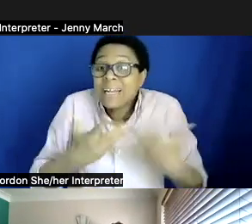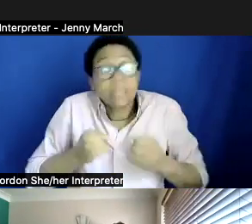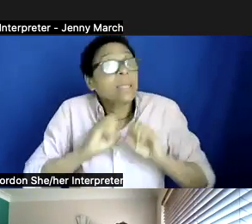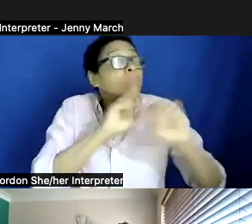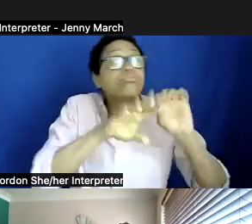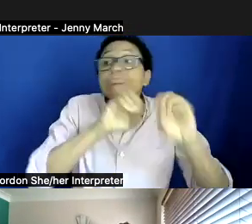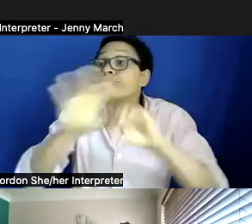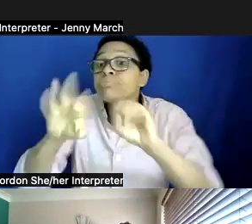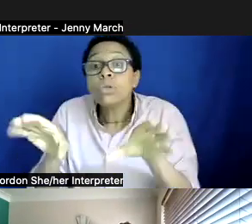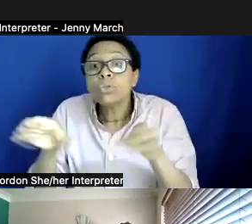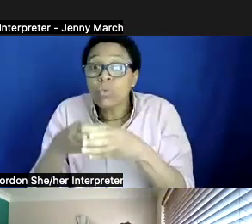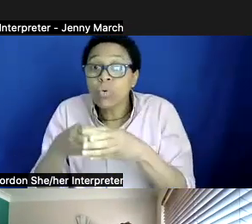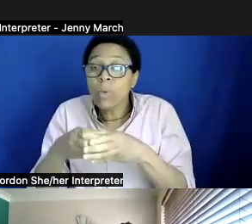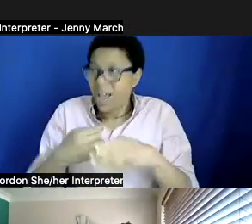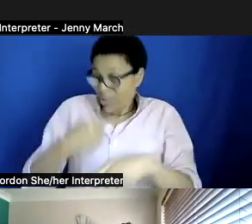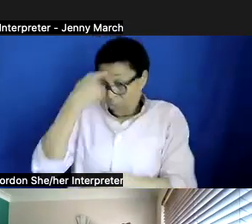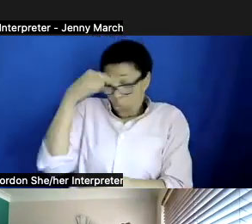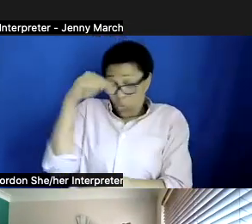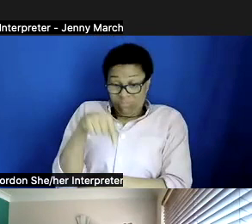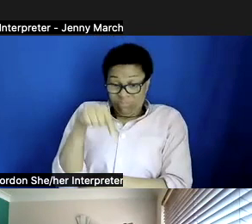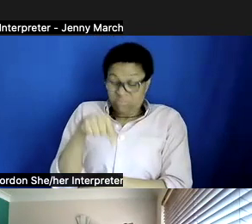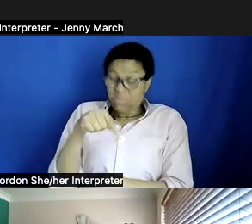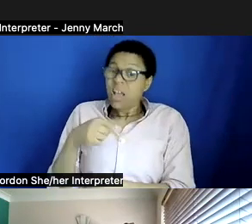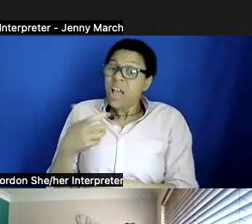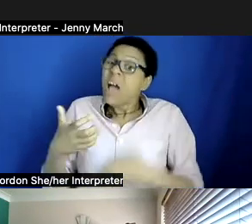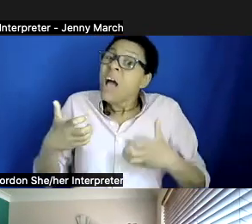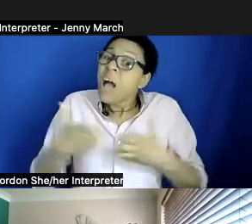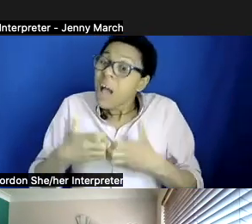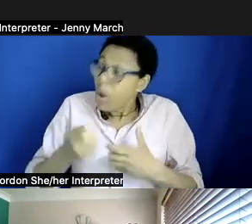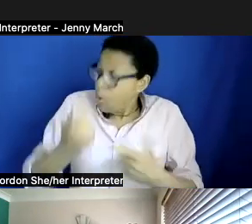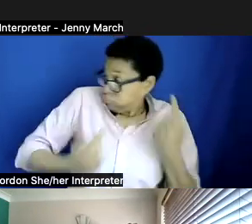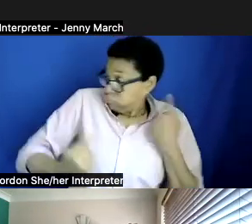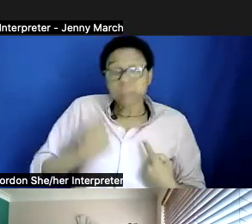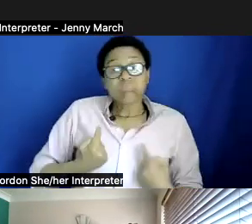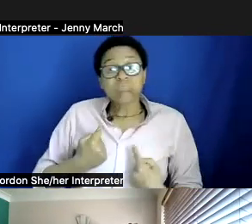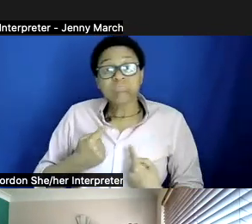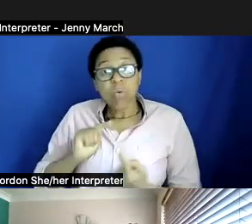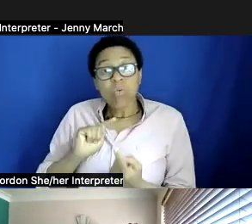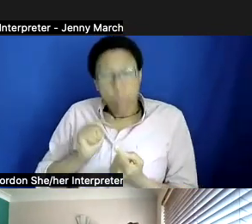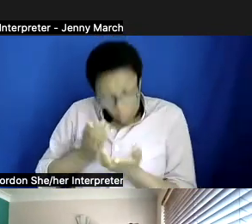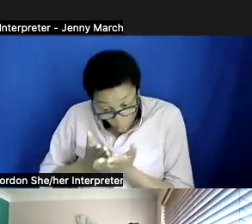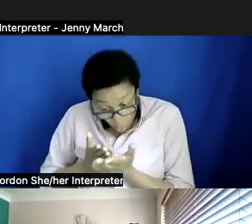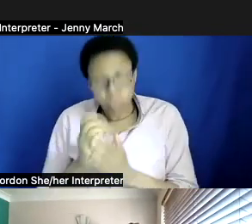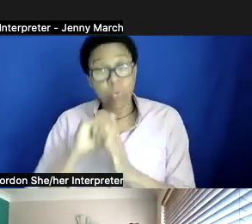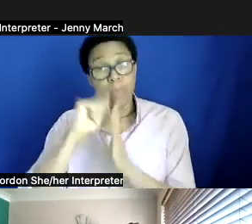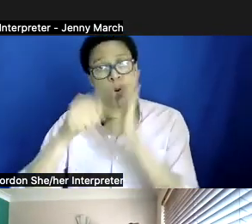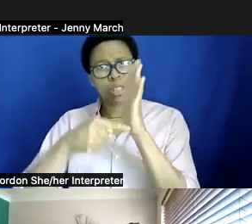I feel like that kind of paved the way for how we all kind of responded as we went through the project. And we also, I think, created